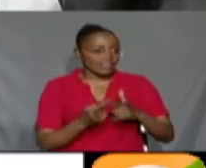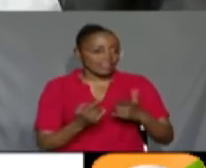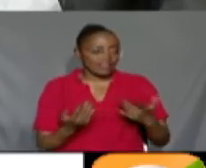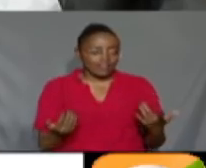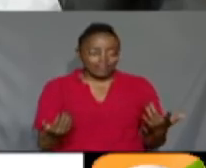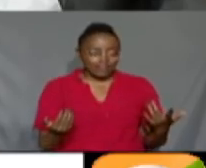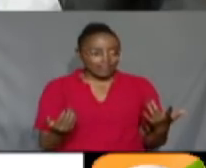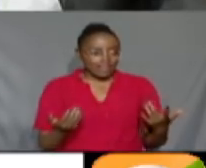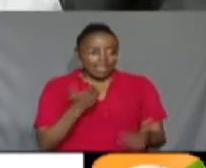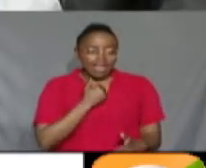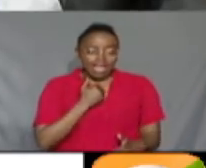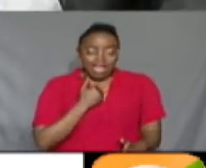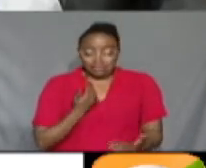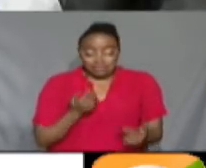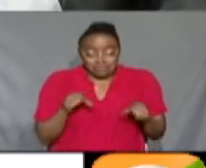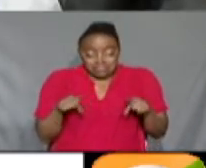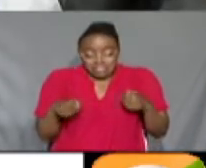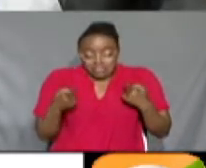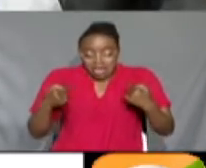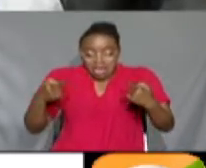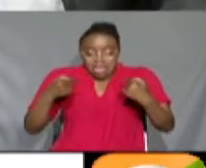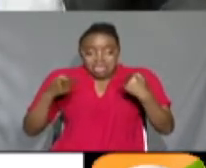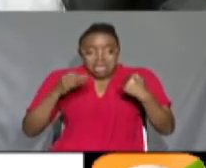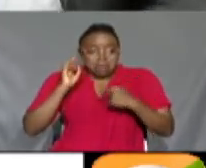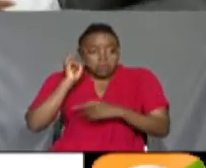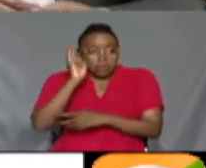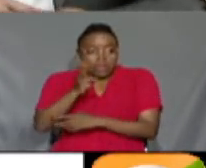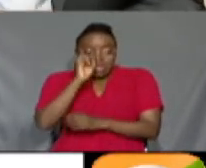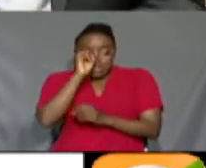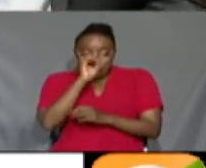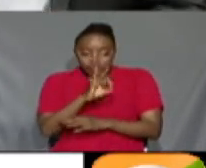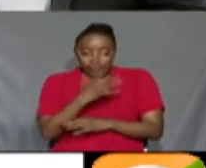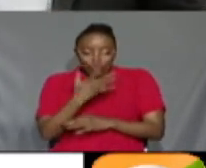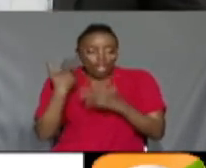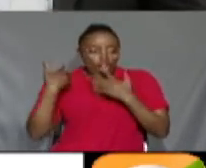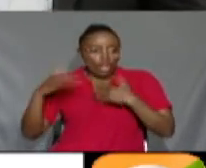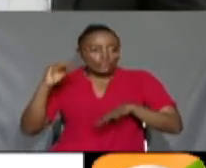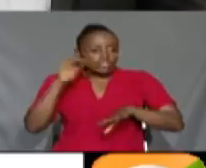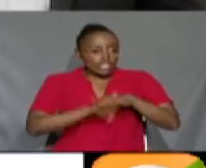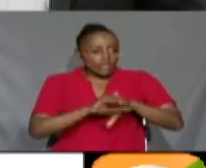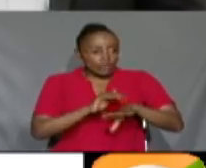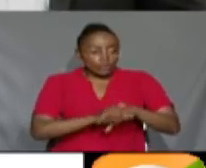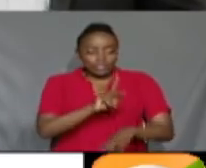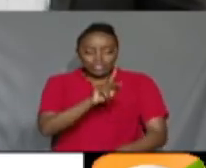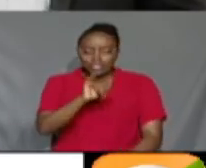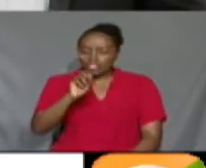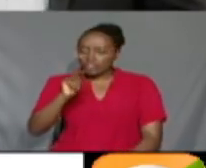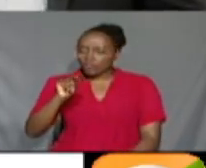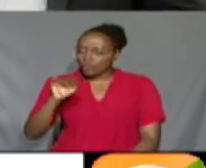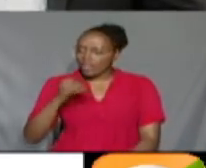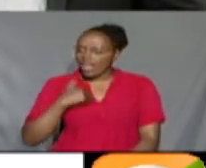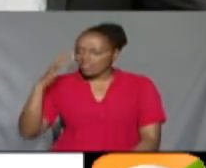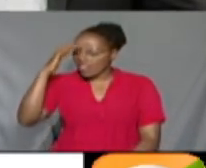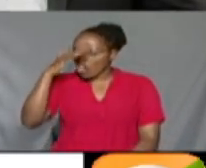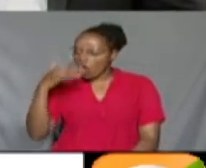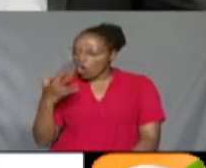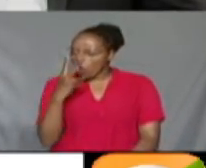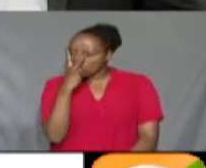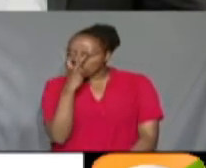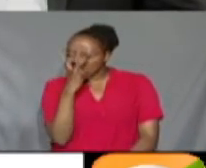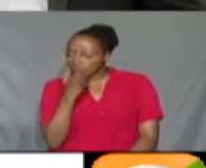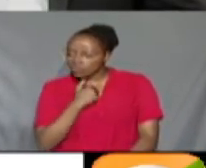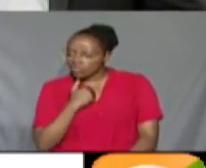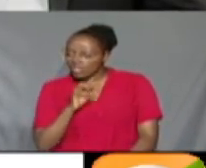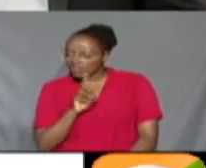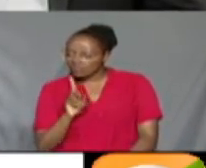we will only have ourselves to blame if we lose the good in that BBI. Honorable Kioni, do you have any theory or suspicion